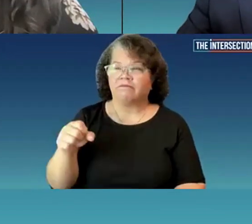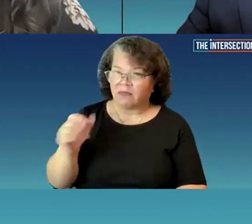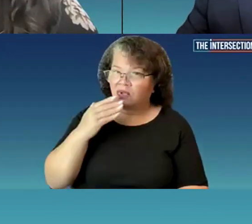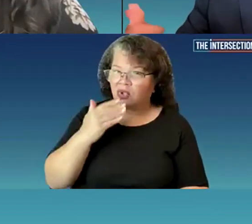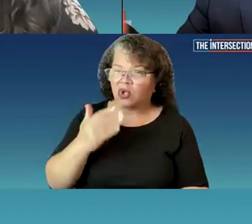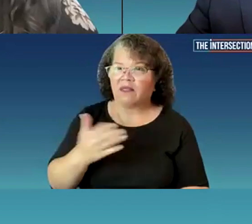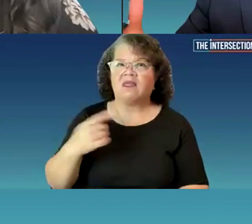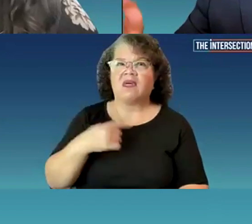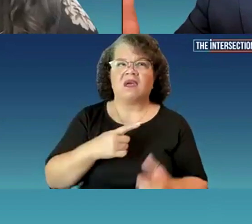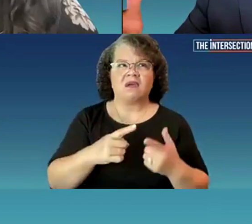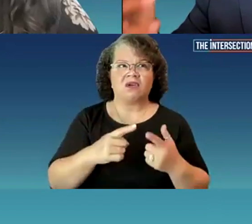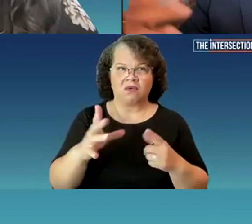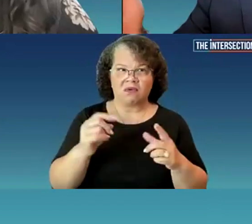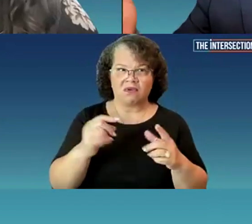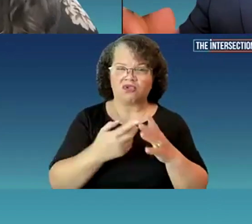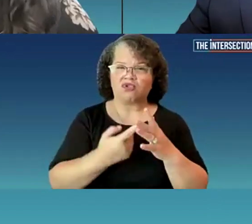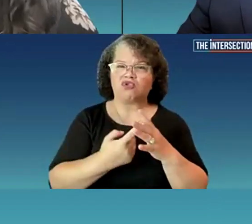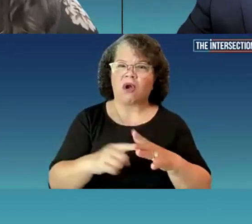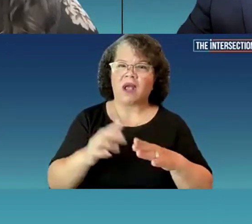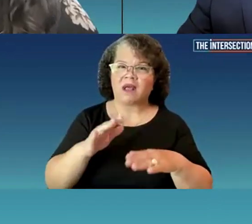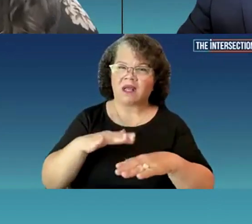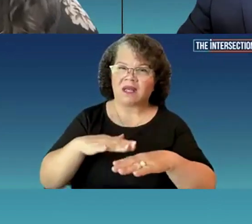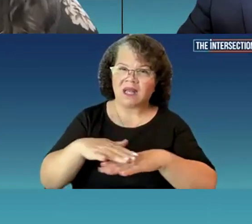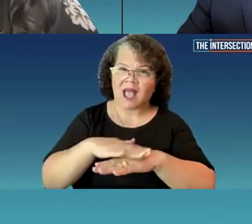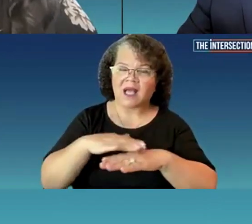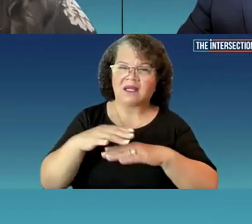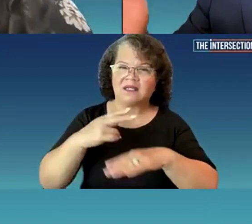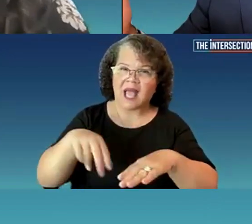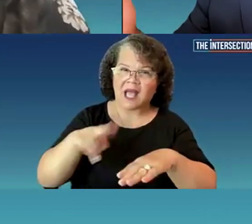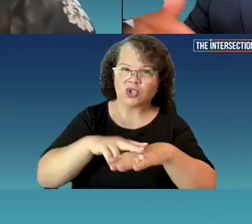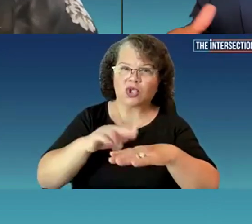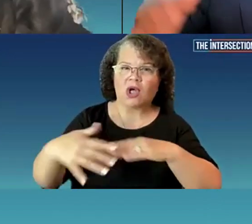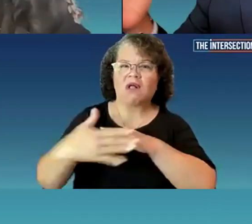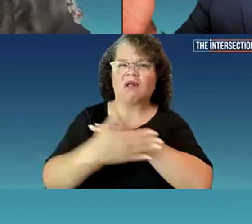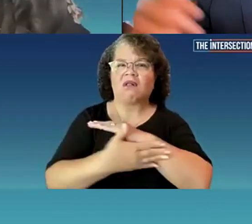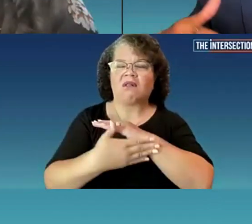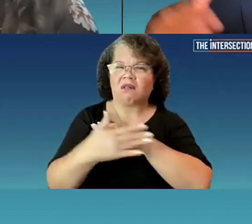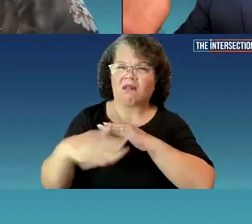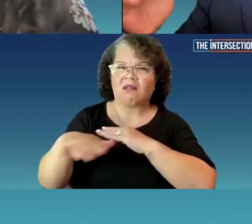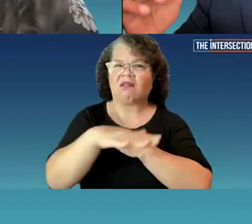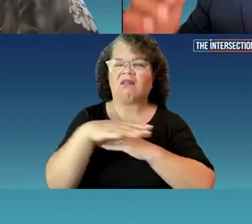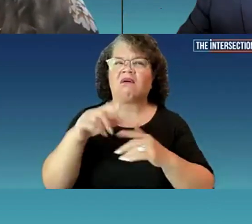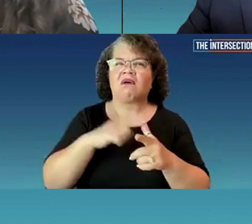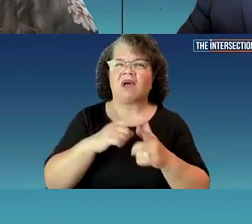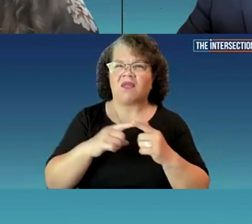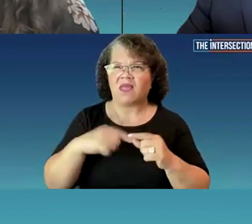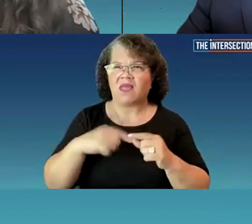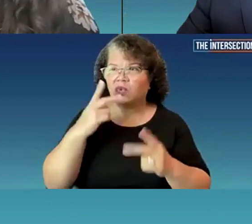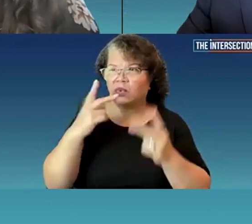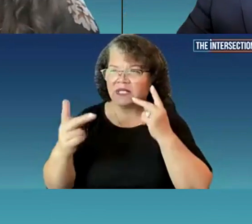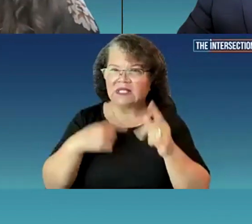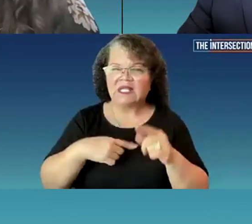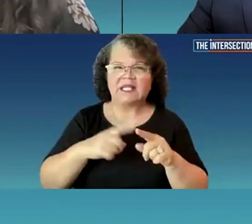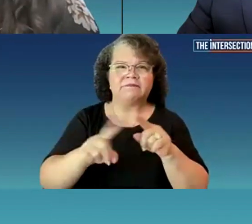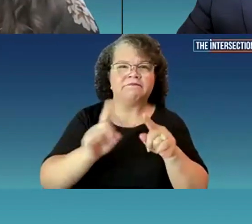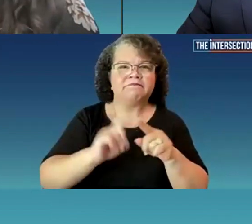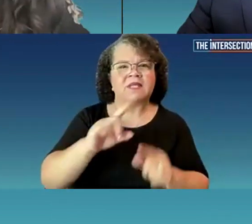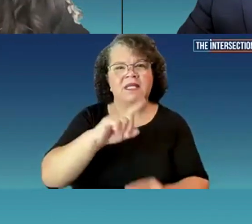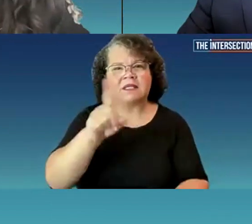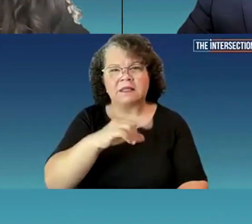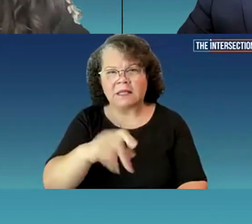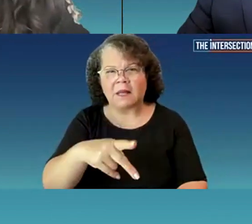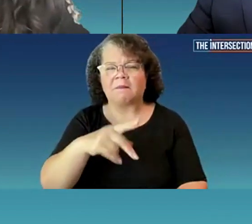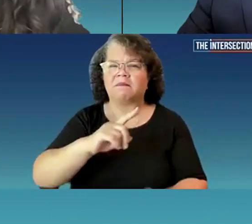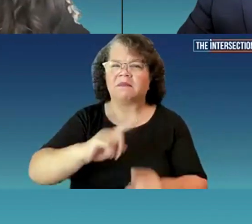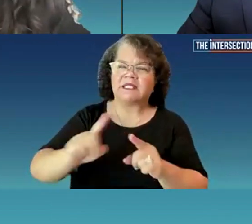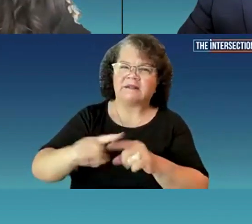down to local, because it's harder to argue with when you can see it across zip codes and time zones. That's really great. So I